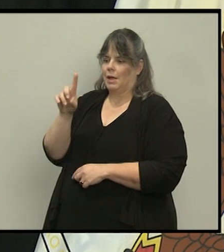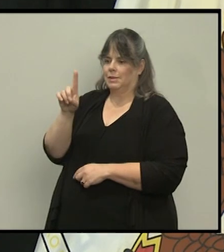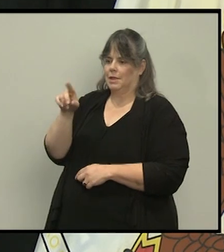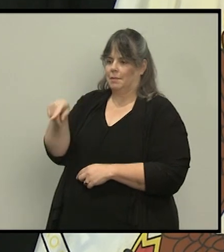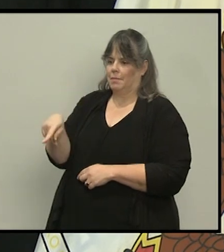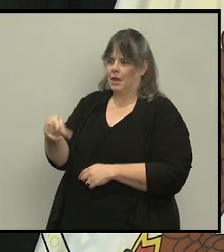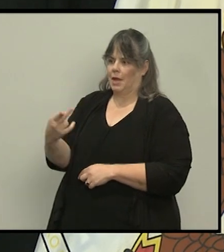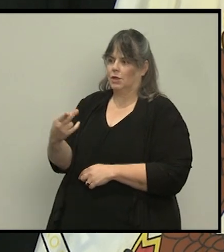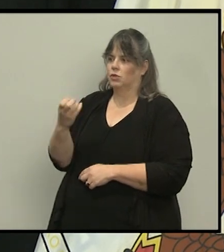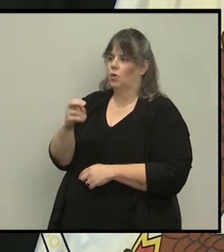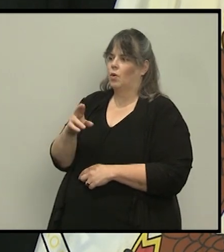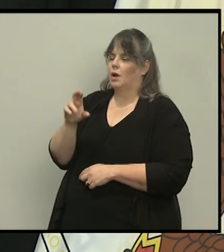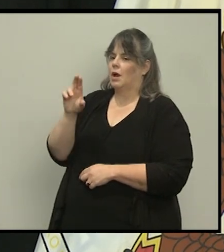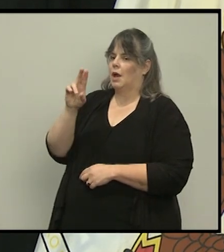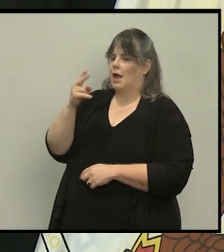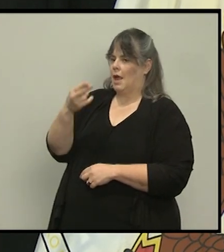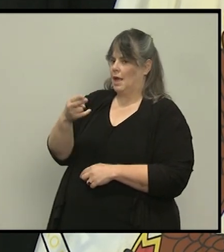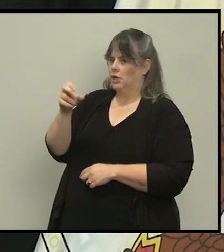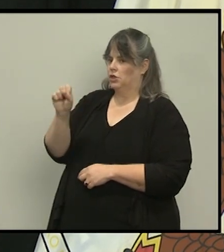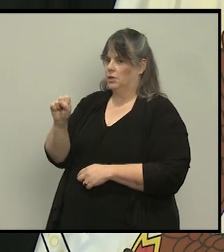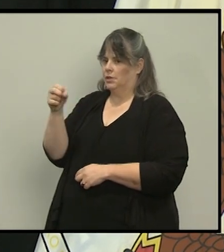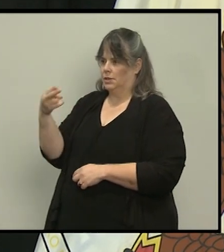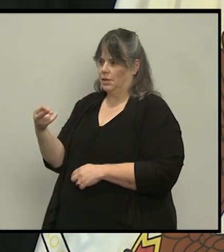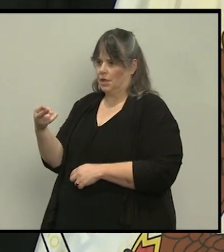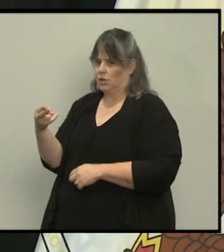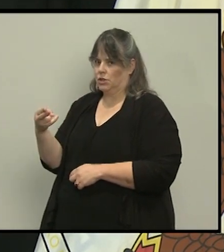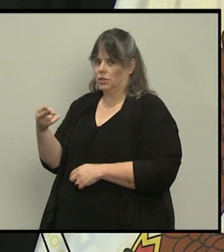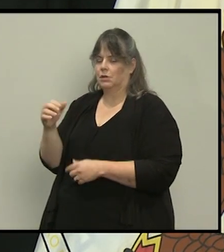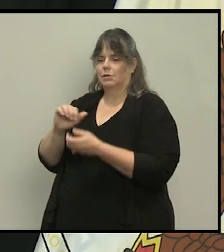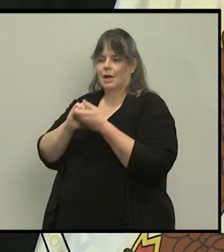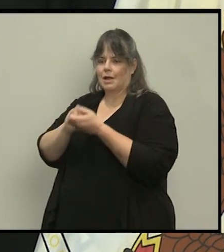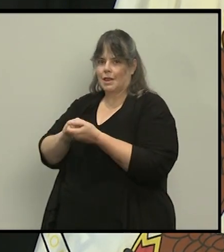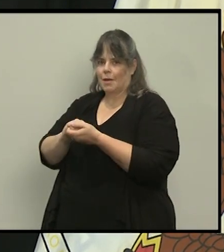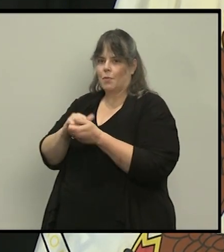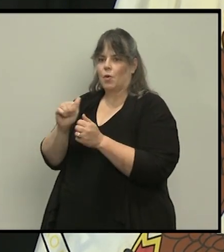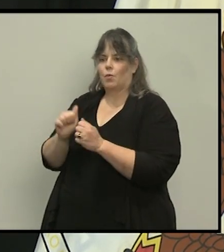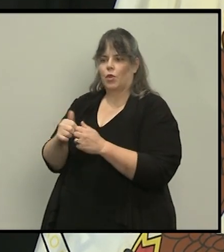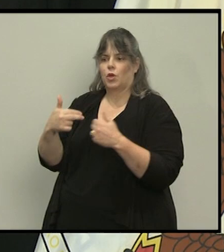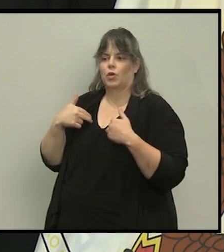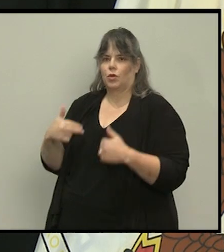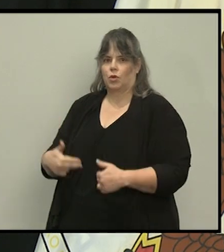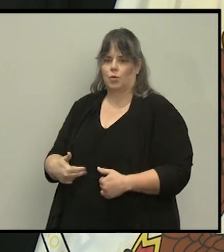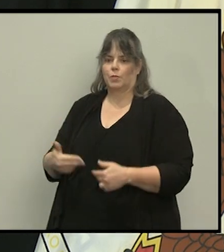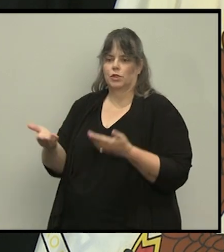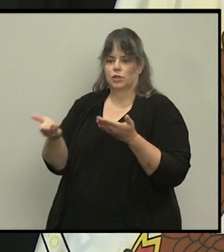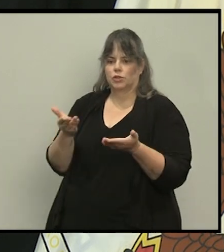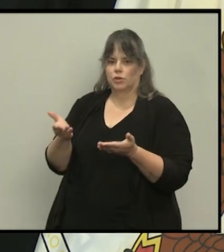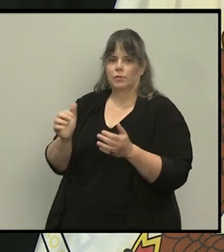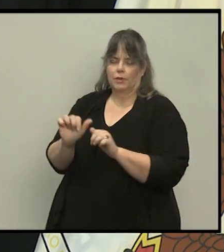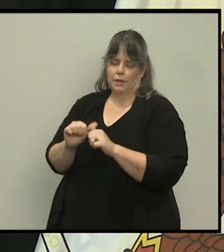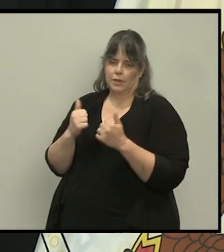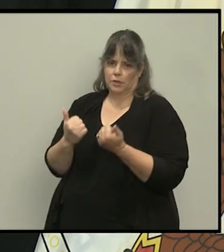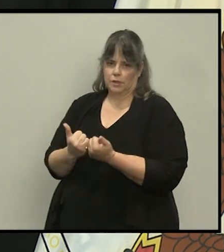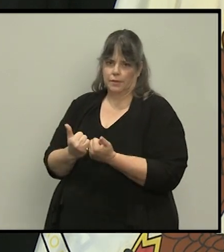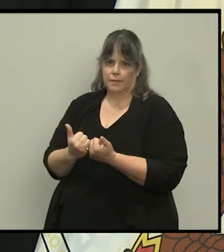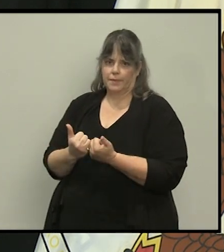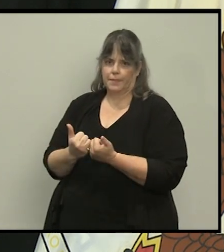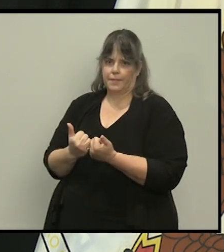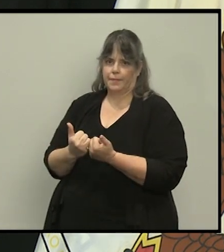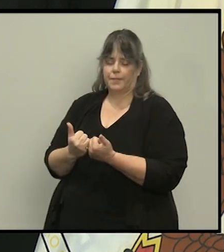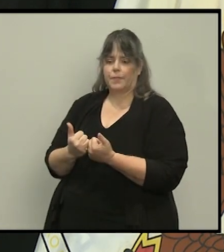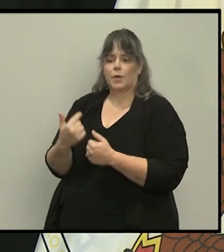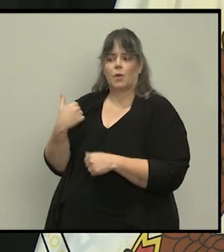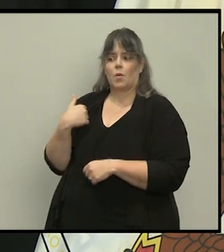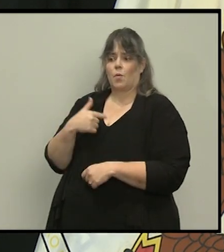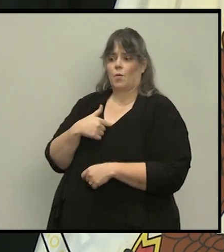or HSH in collaboration with the Human Services Agency. We